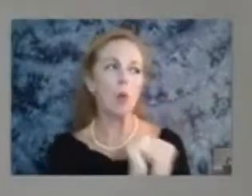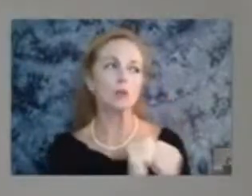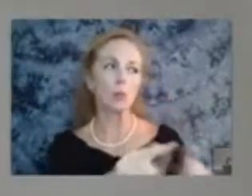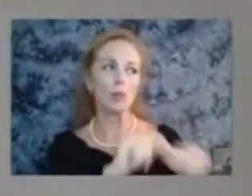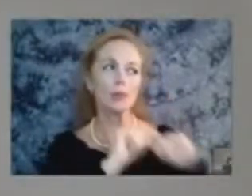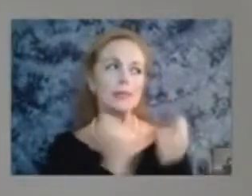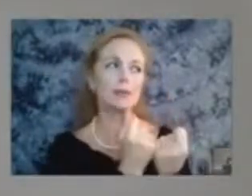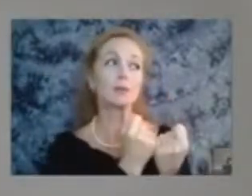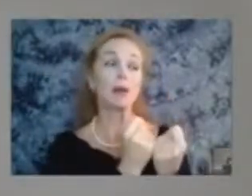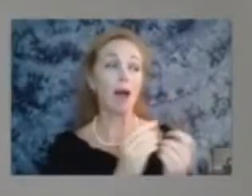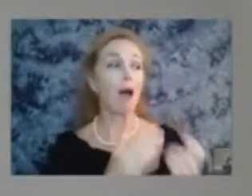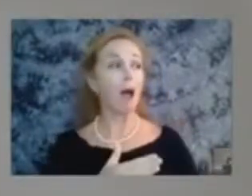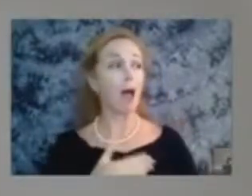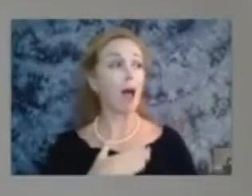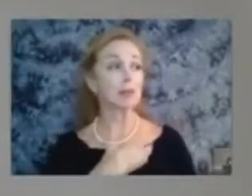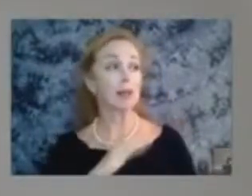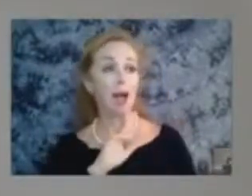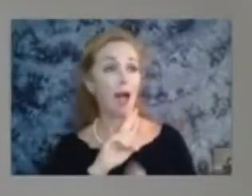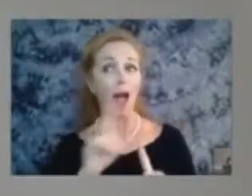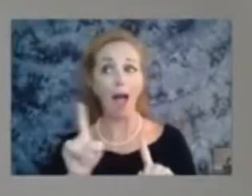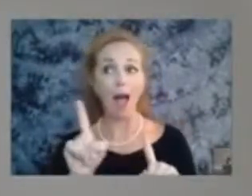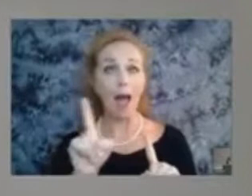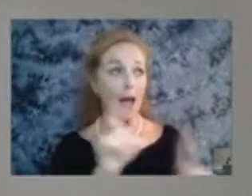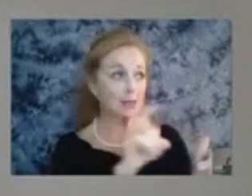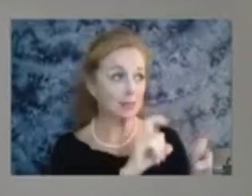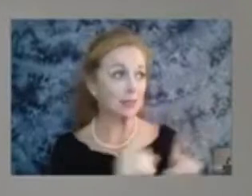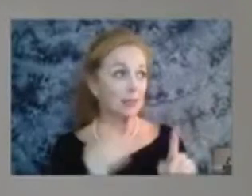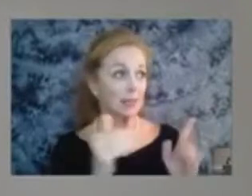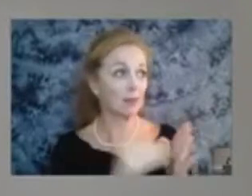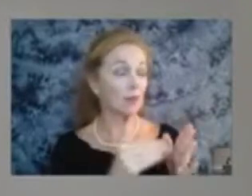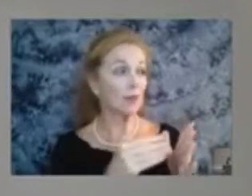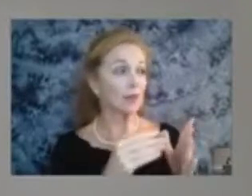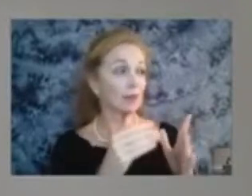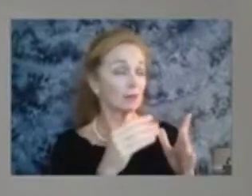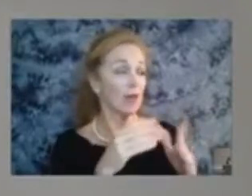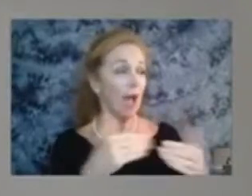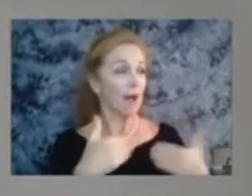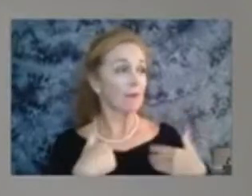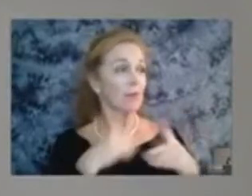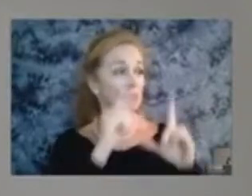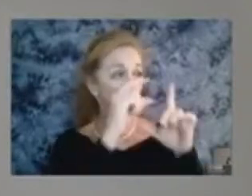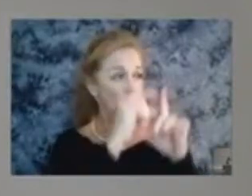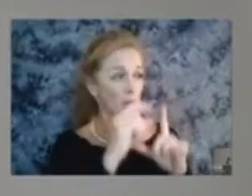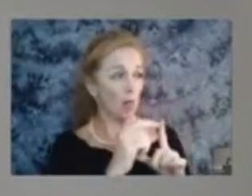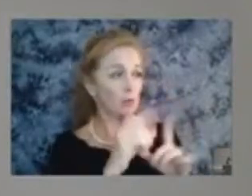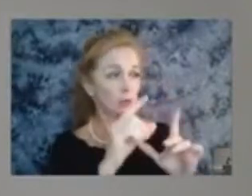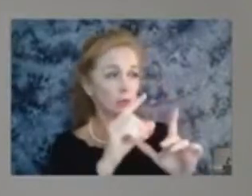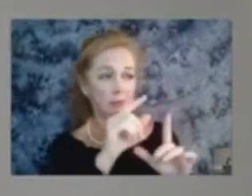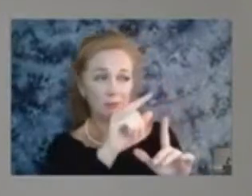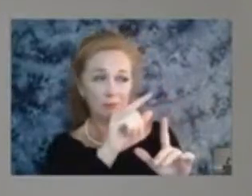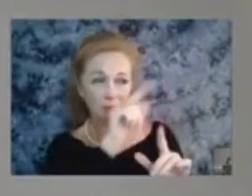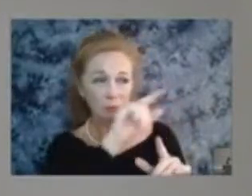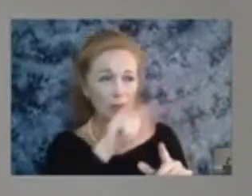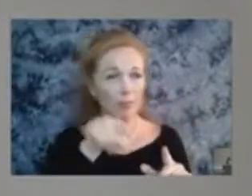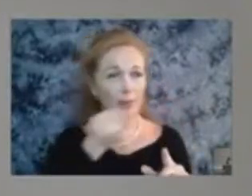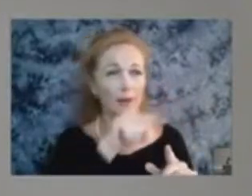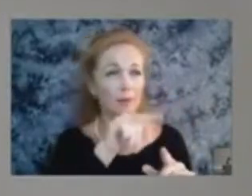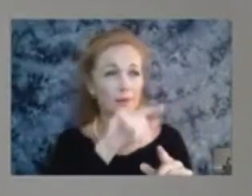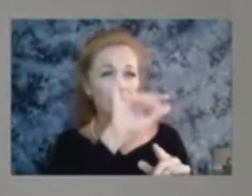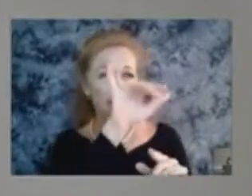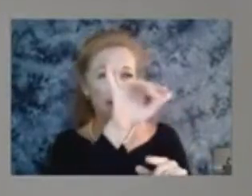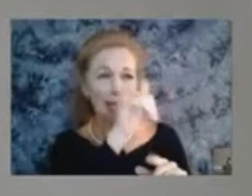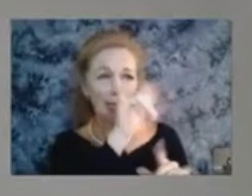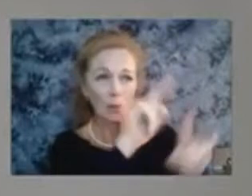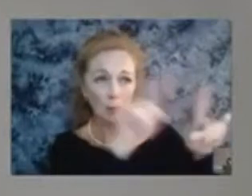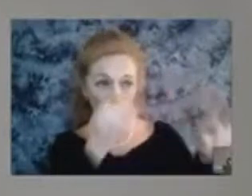to ask again if we've got that terminology in the yellow correct. I know when we talked about what do we